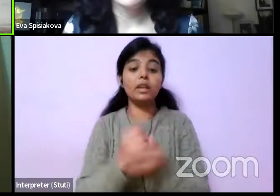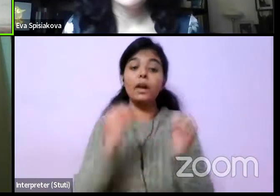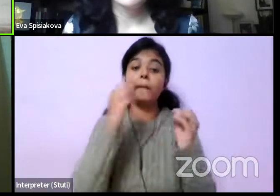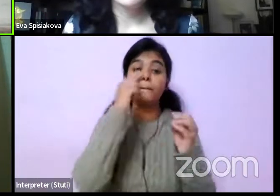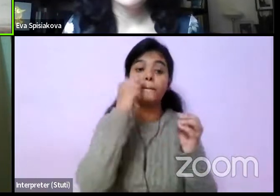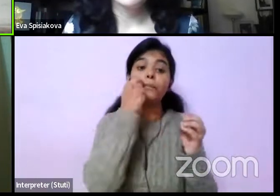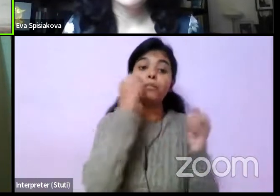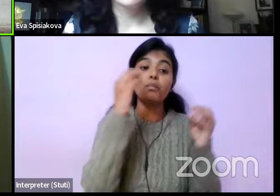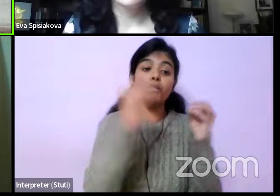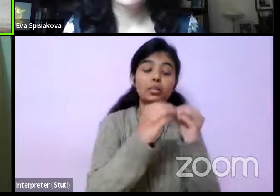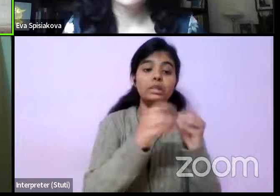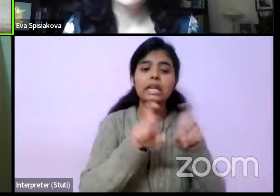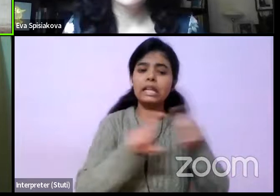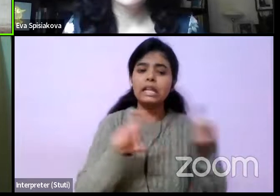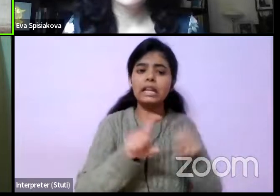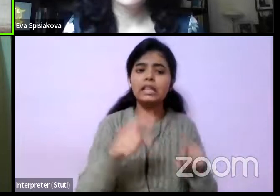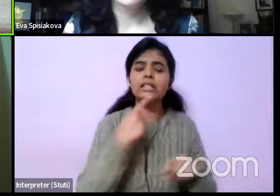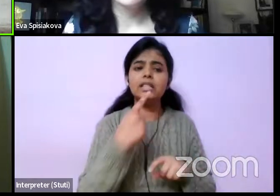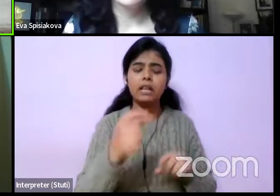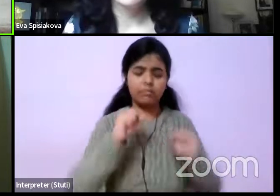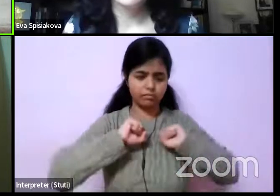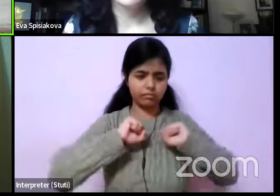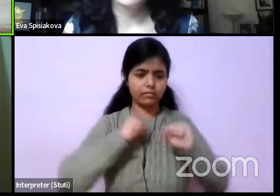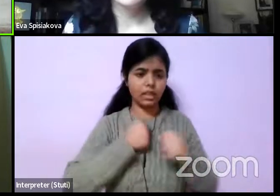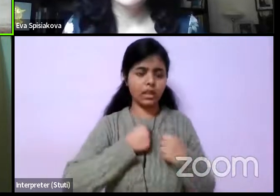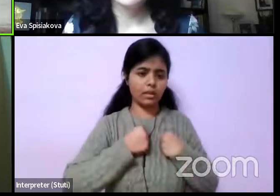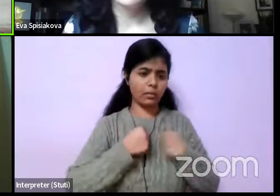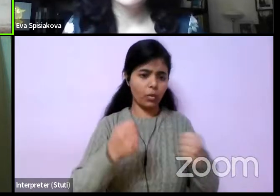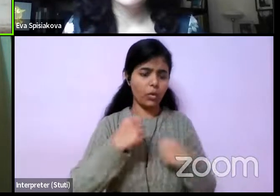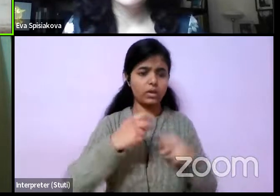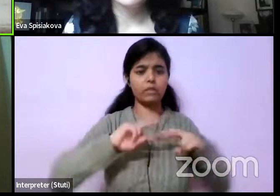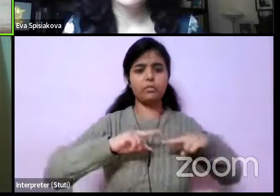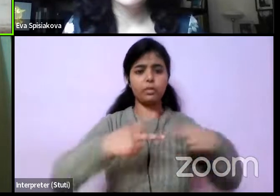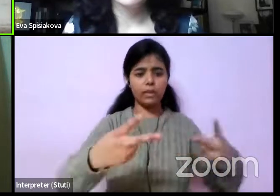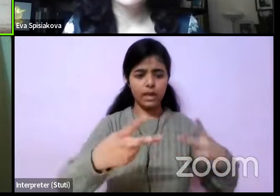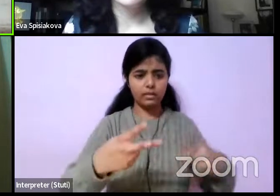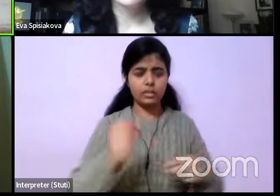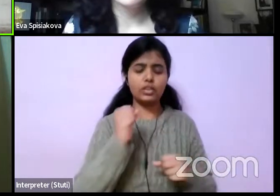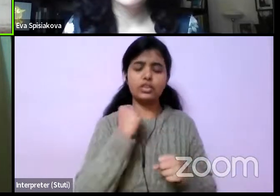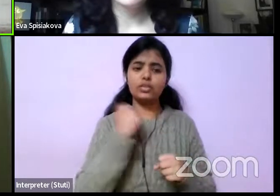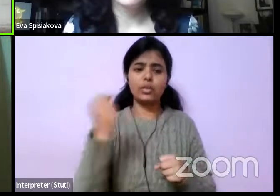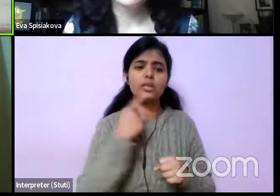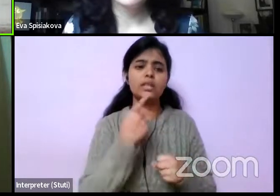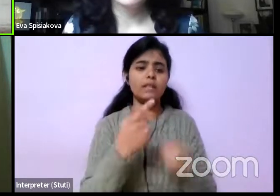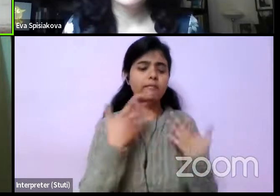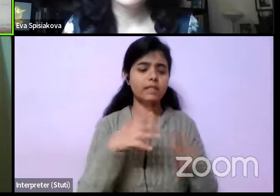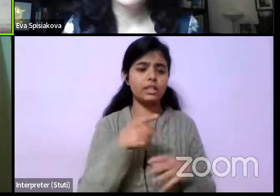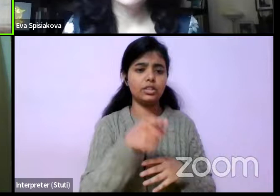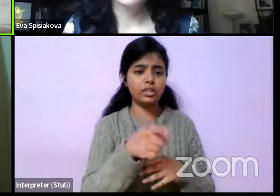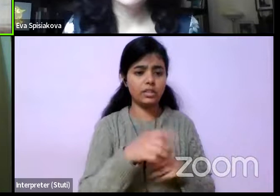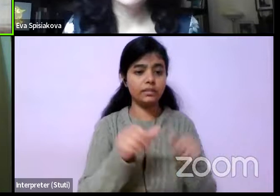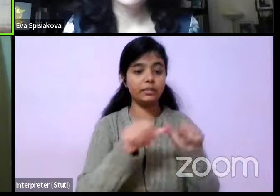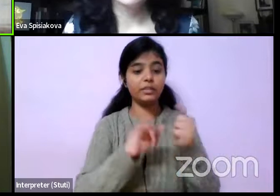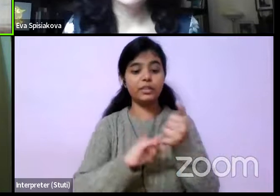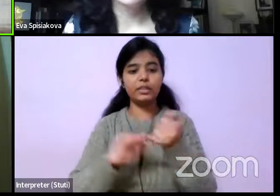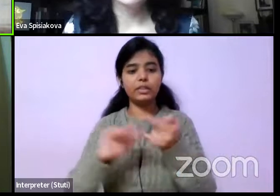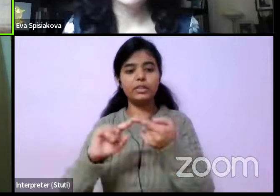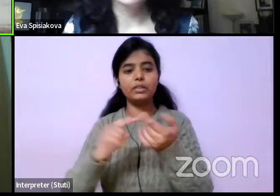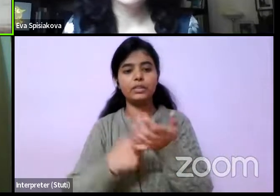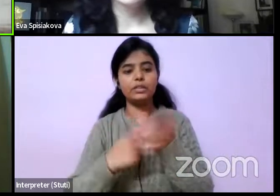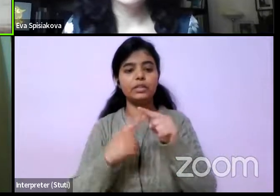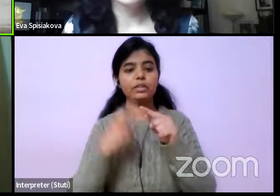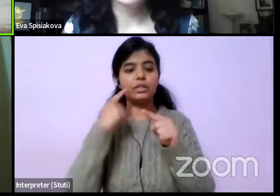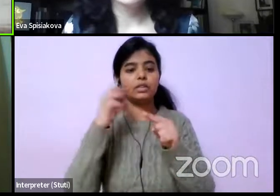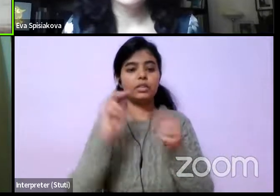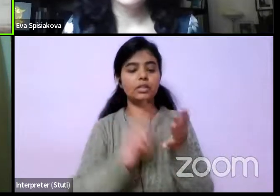clearly about assertion, raises further questions about how these assertions, the extent